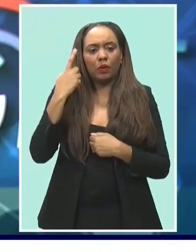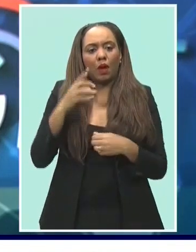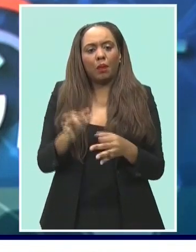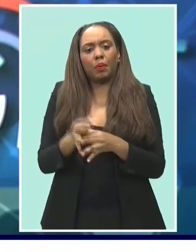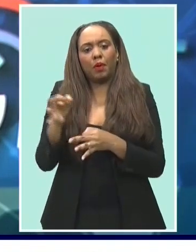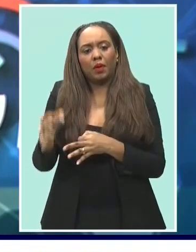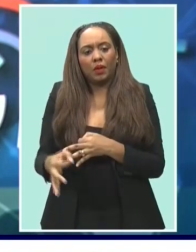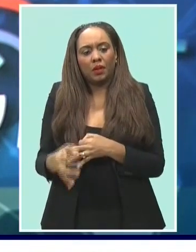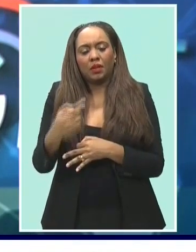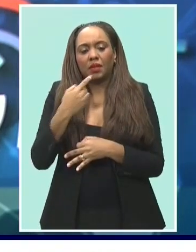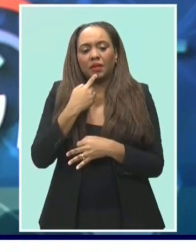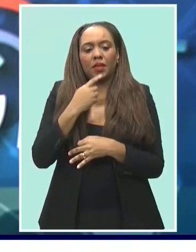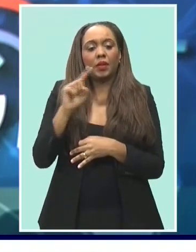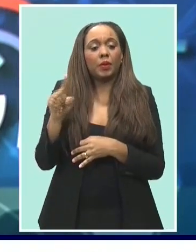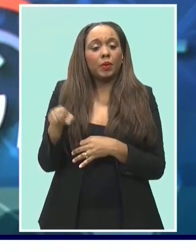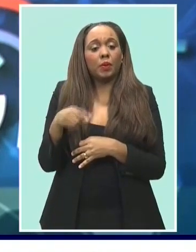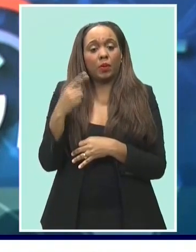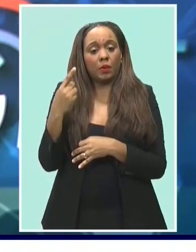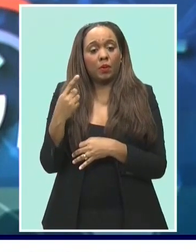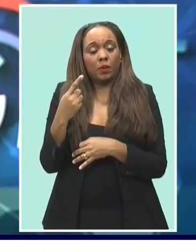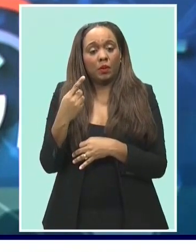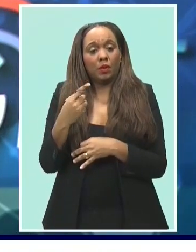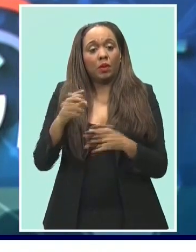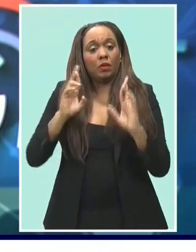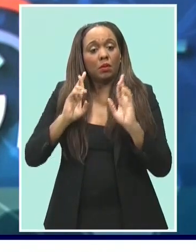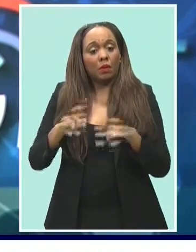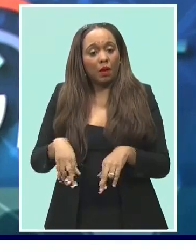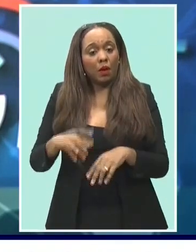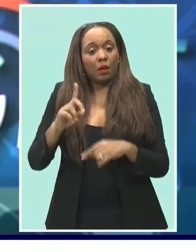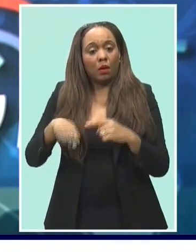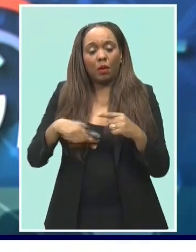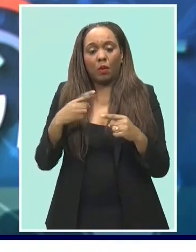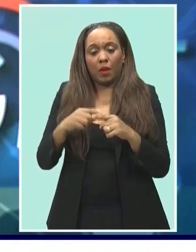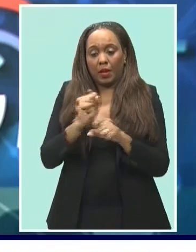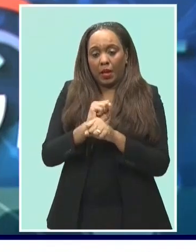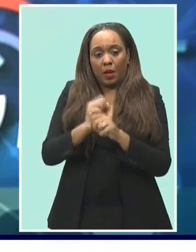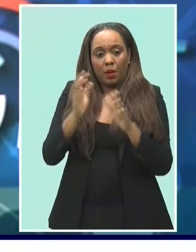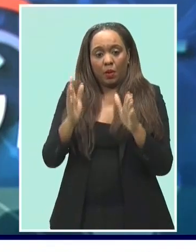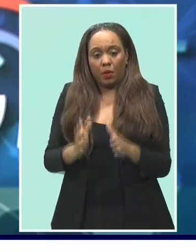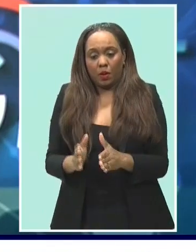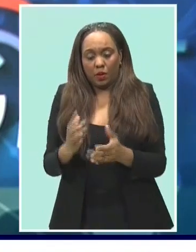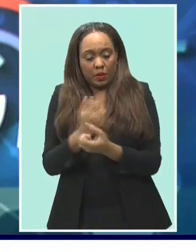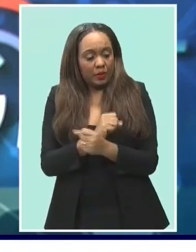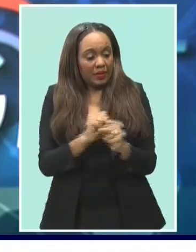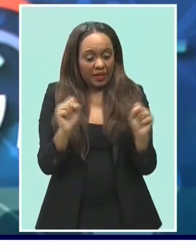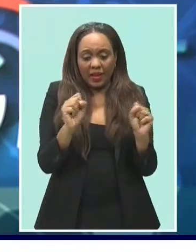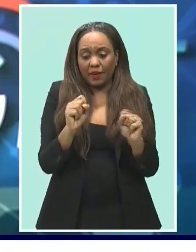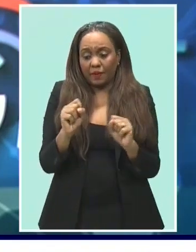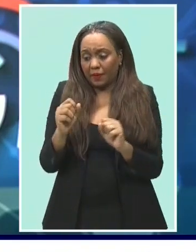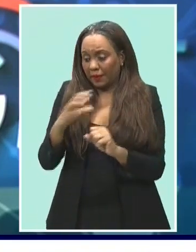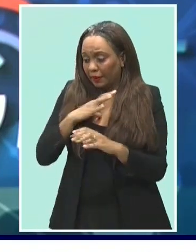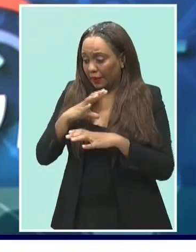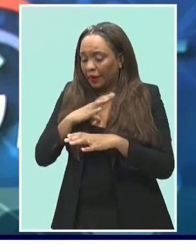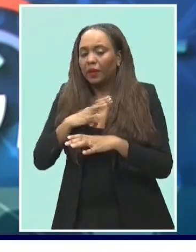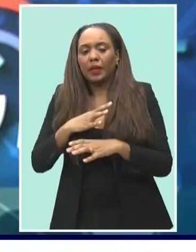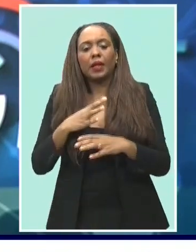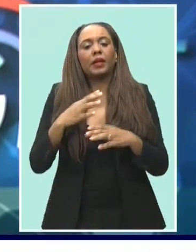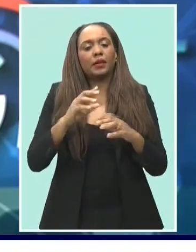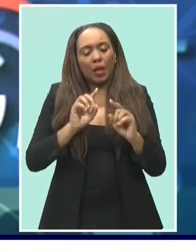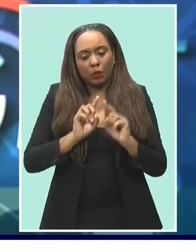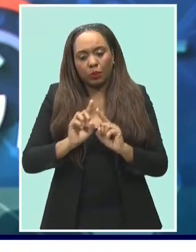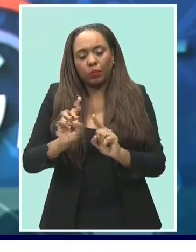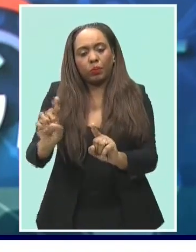service, stressed that they were only able to respond when they were comfortable all issues of safety surrounding their workers were